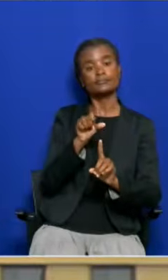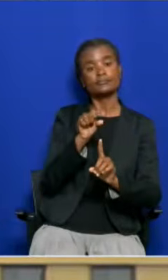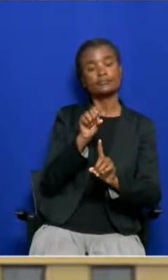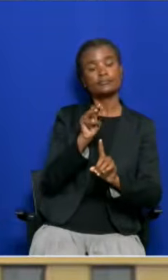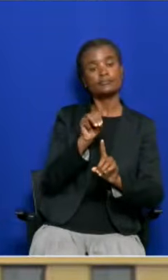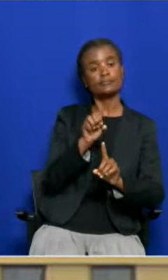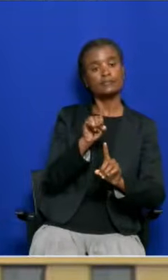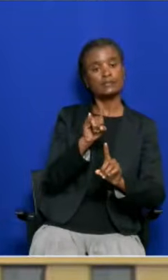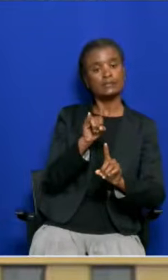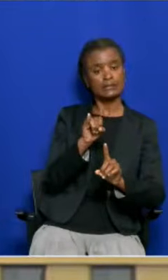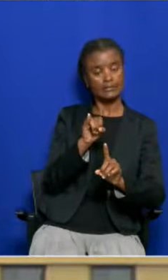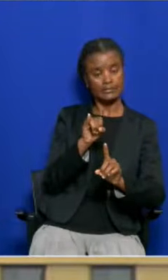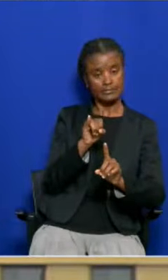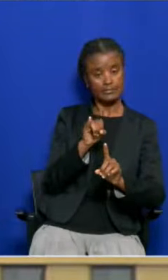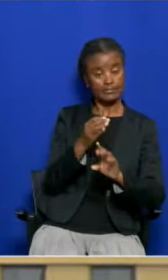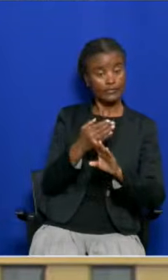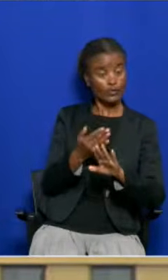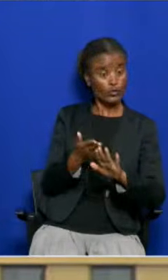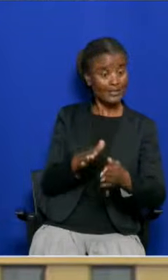fighting.